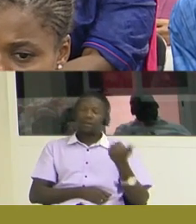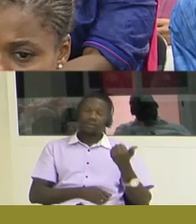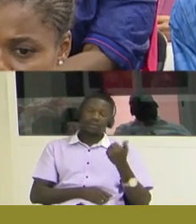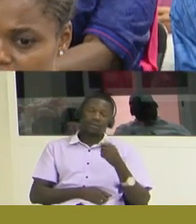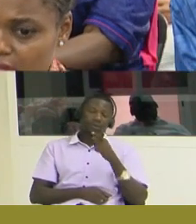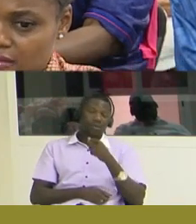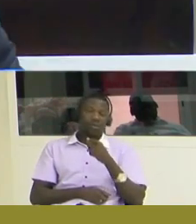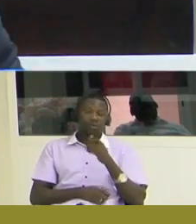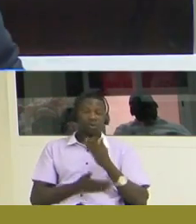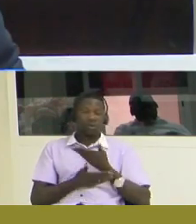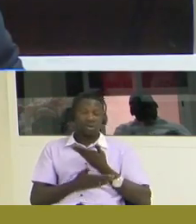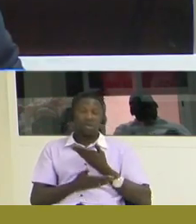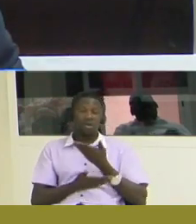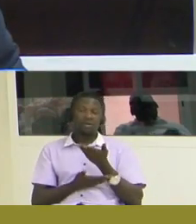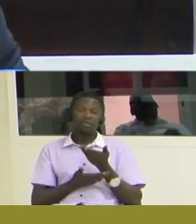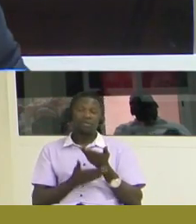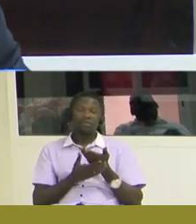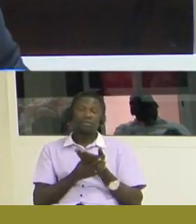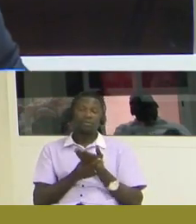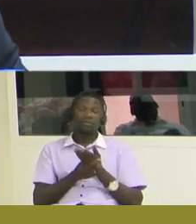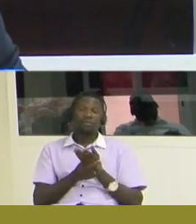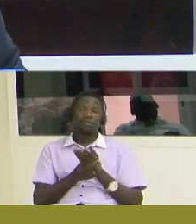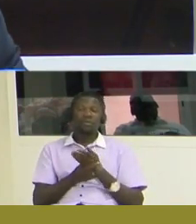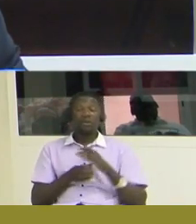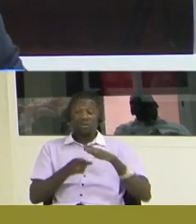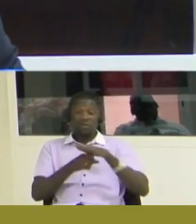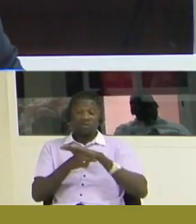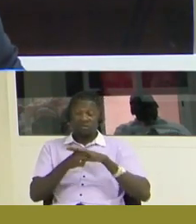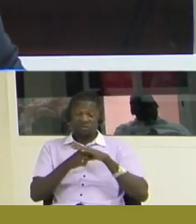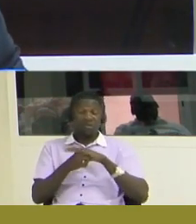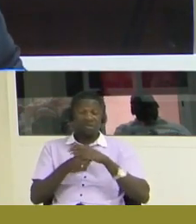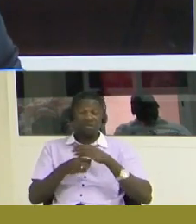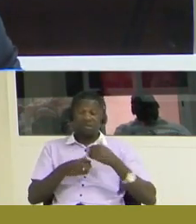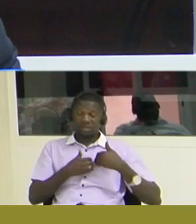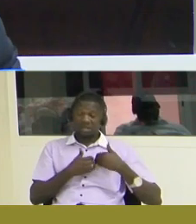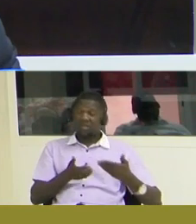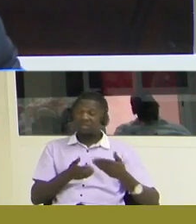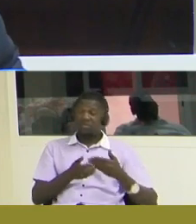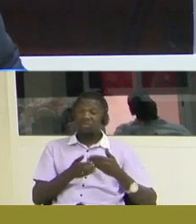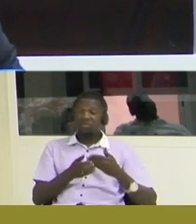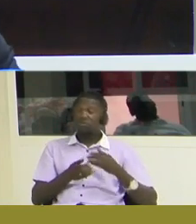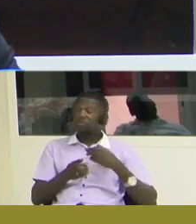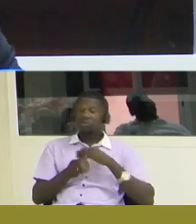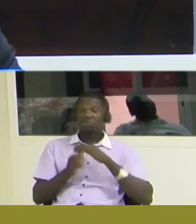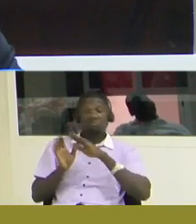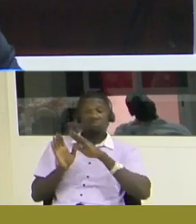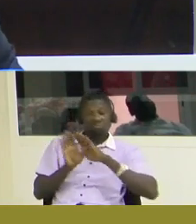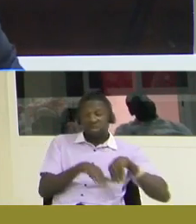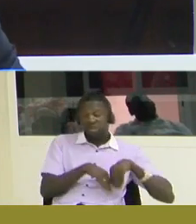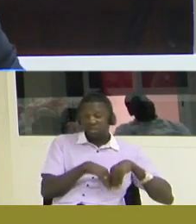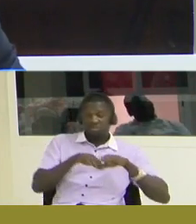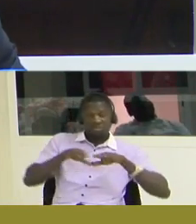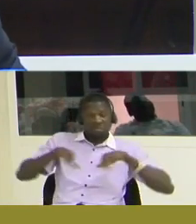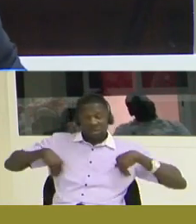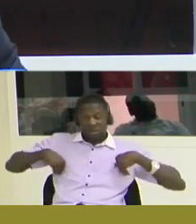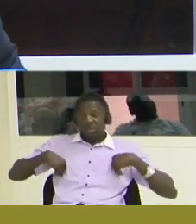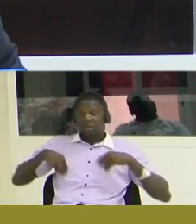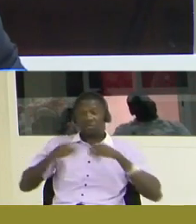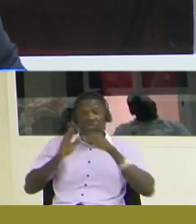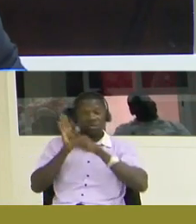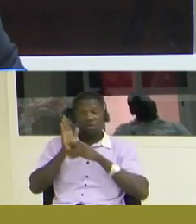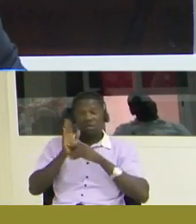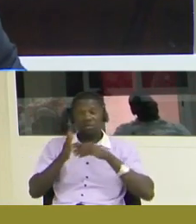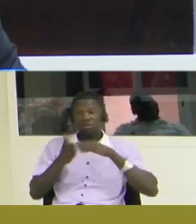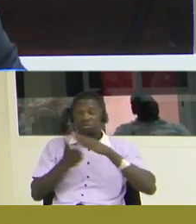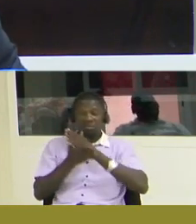have been foolhardy to abandon that development program Midway so if